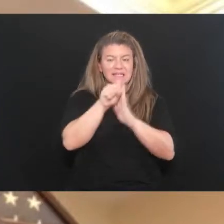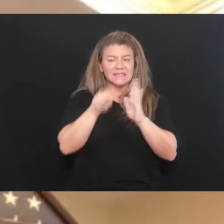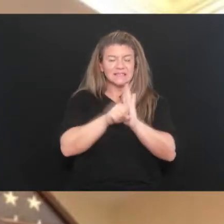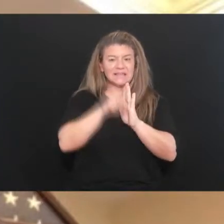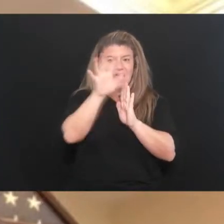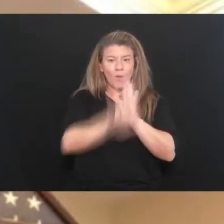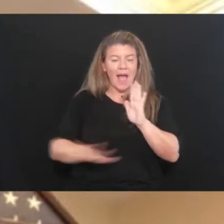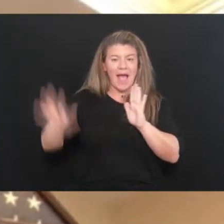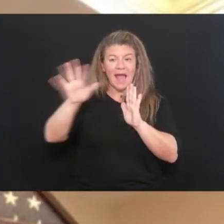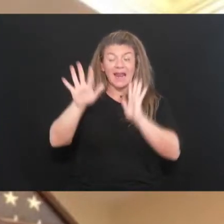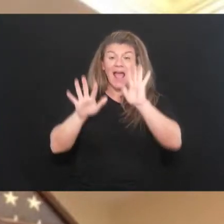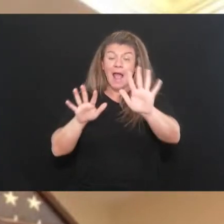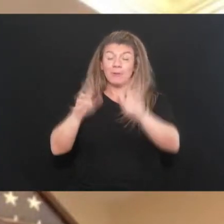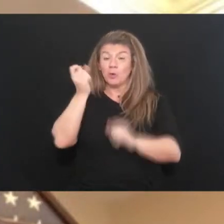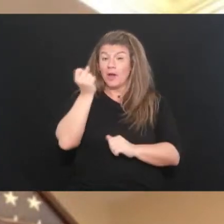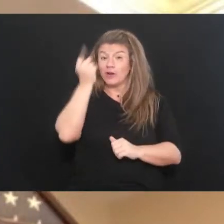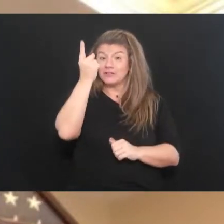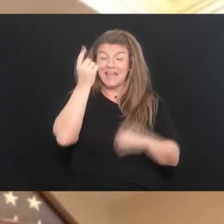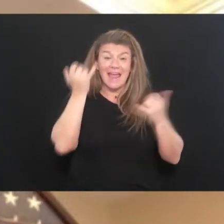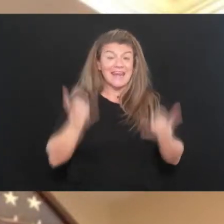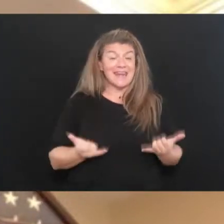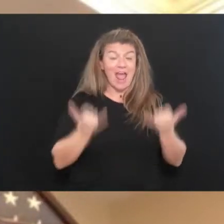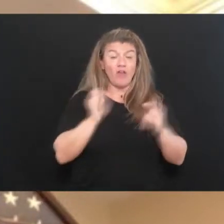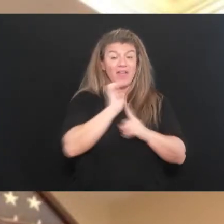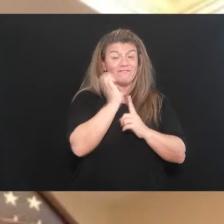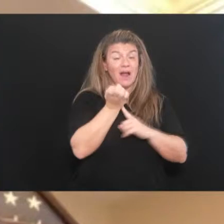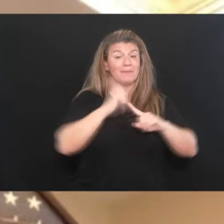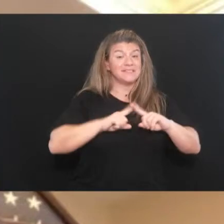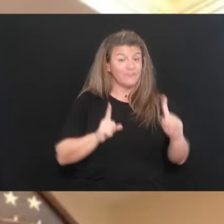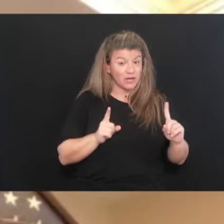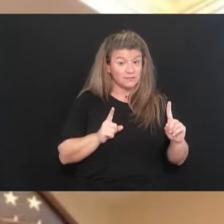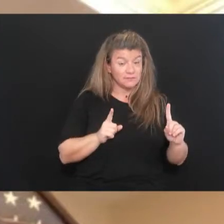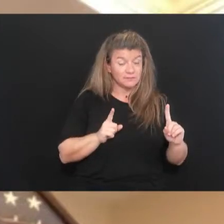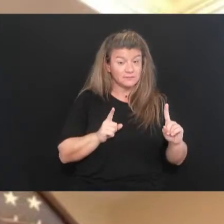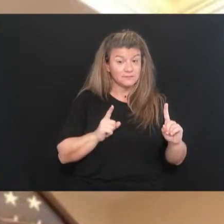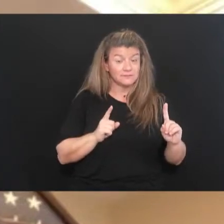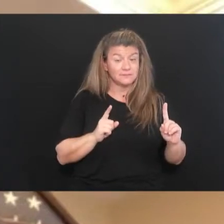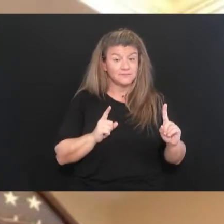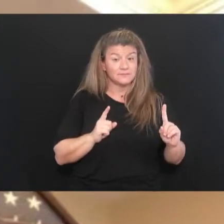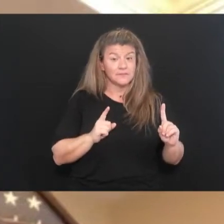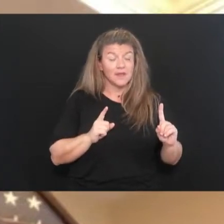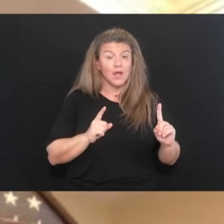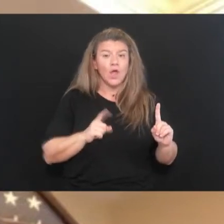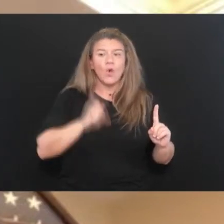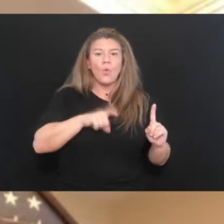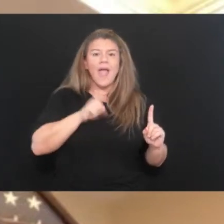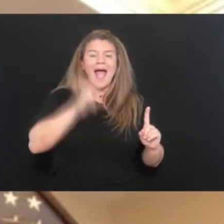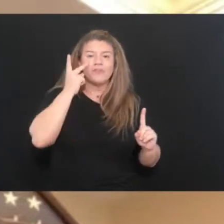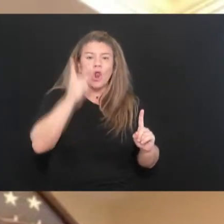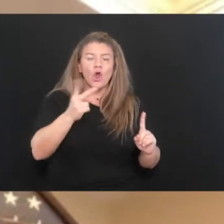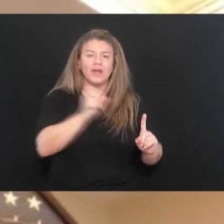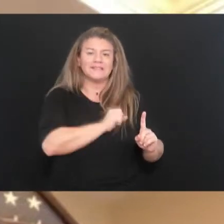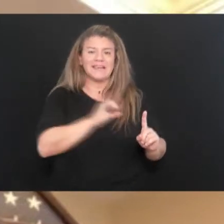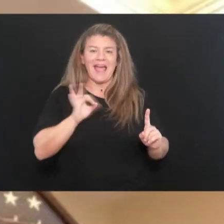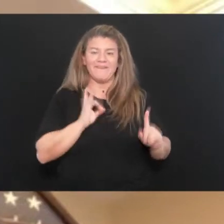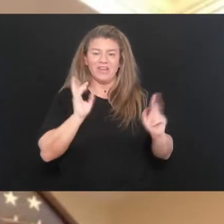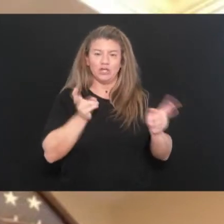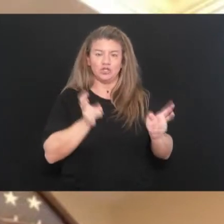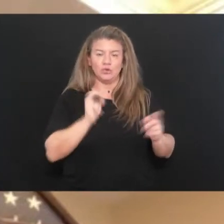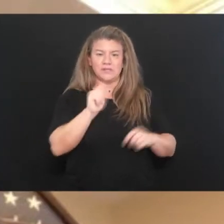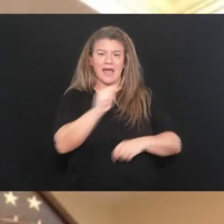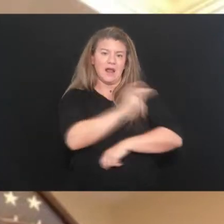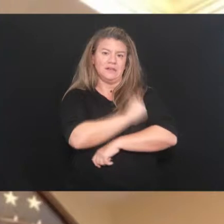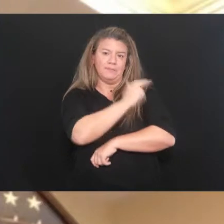got to understand, now we're in a different environment where we have to look at staffing issues with the